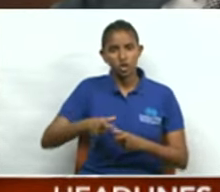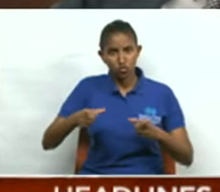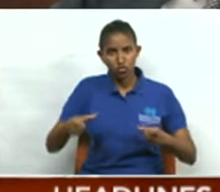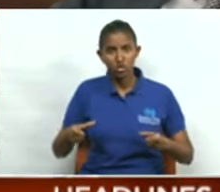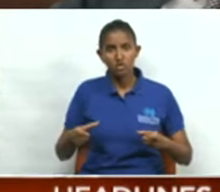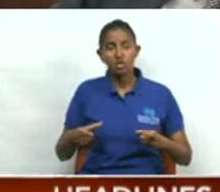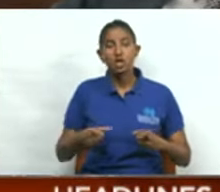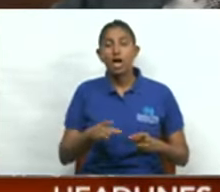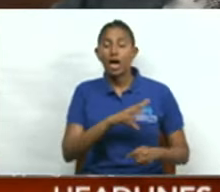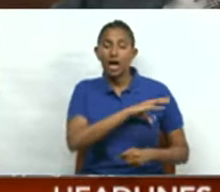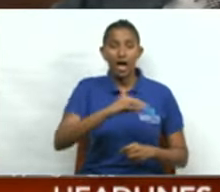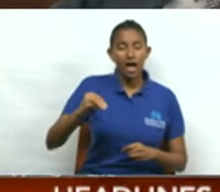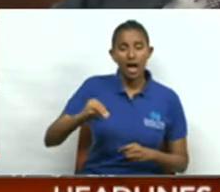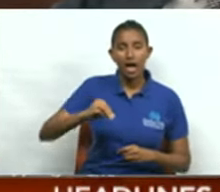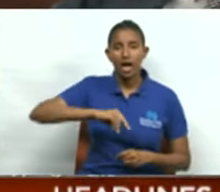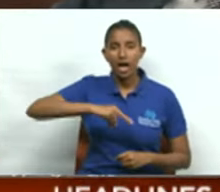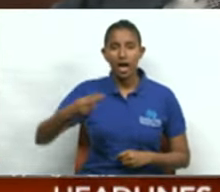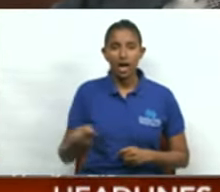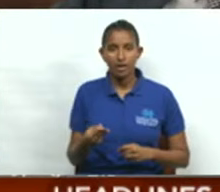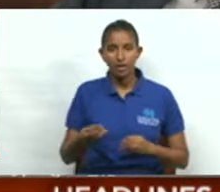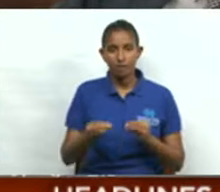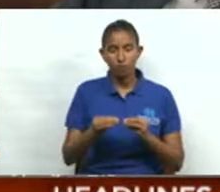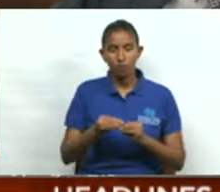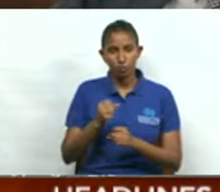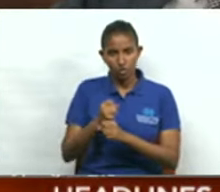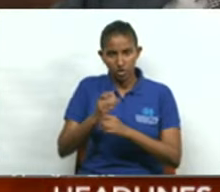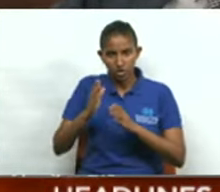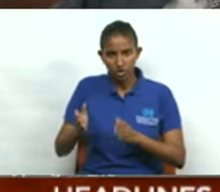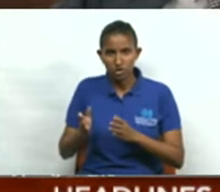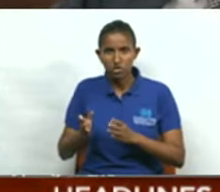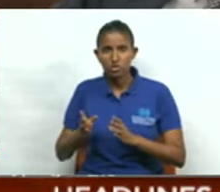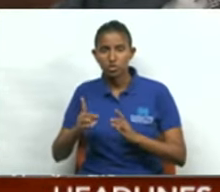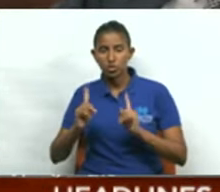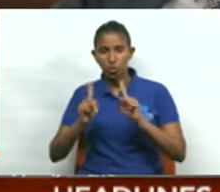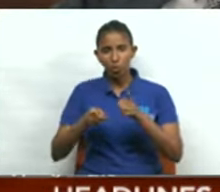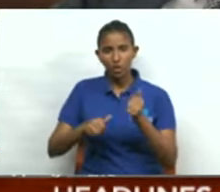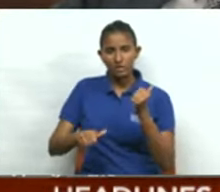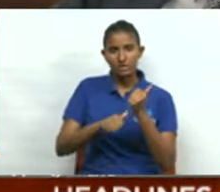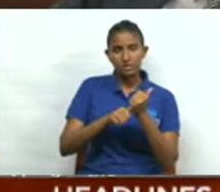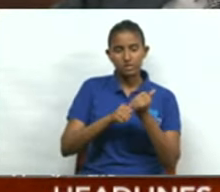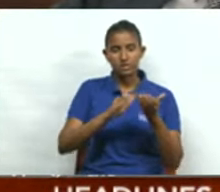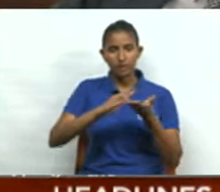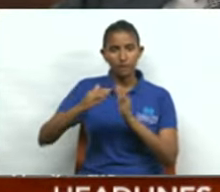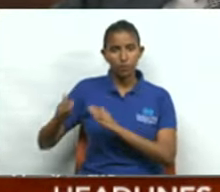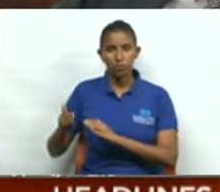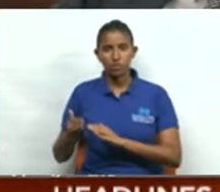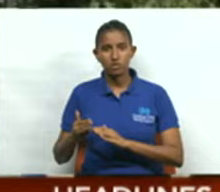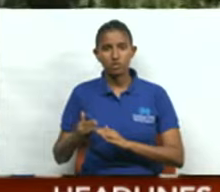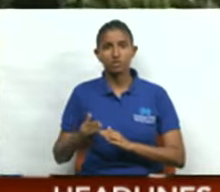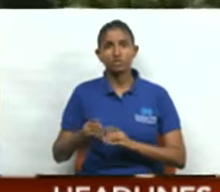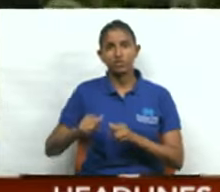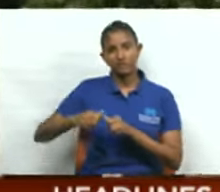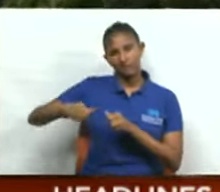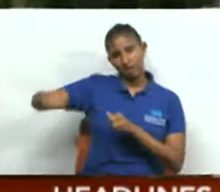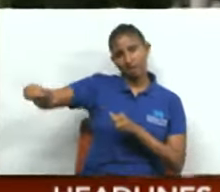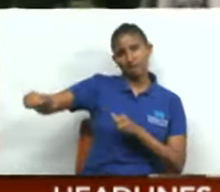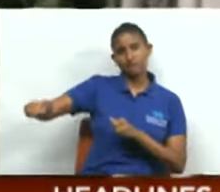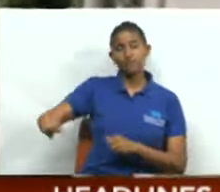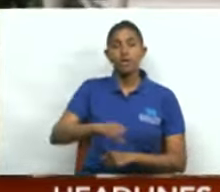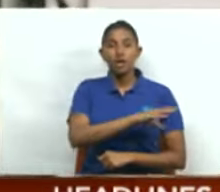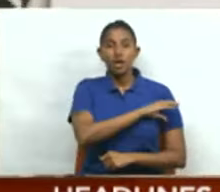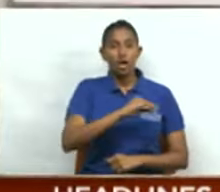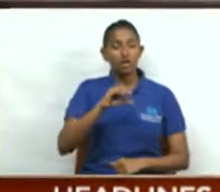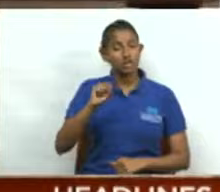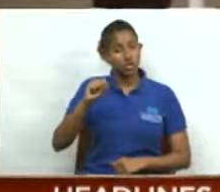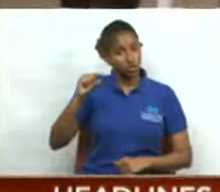target those communities that you've mentioned, those communities in the extremity. In Sangre Grande,